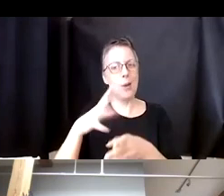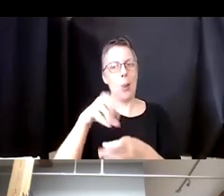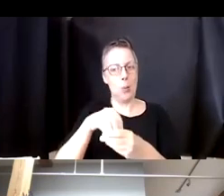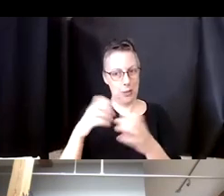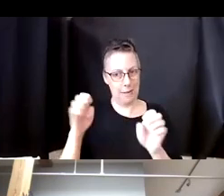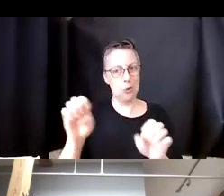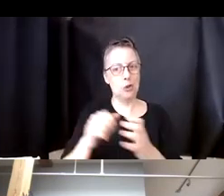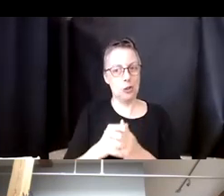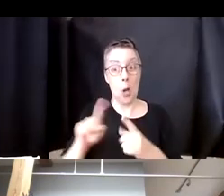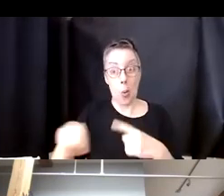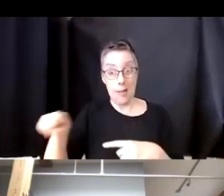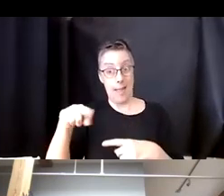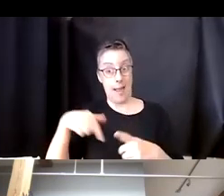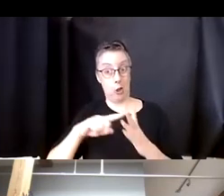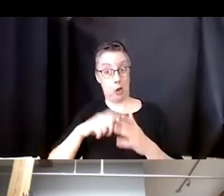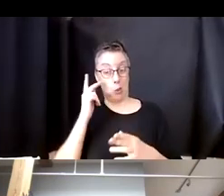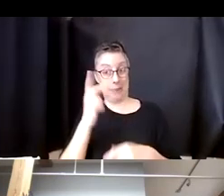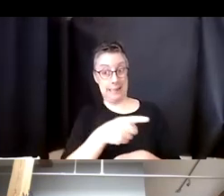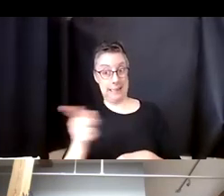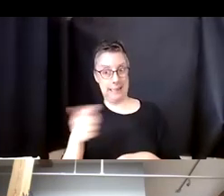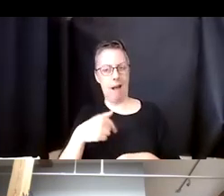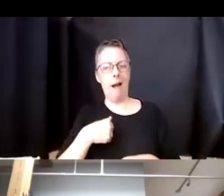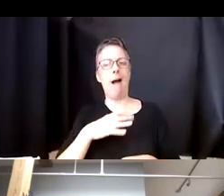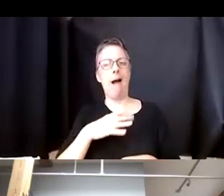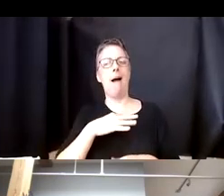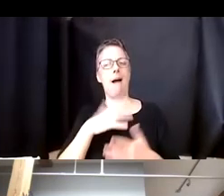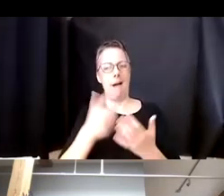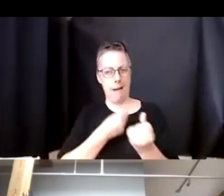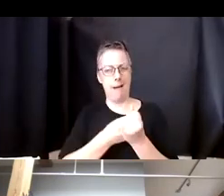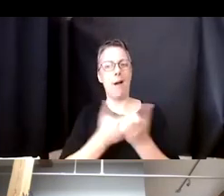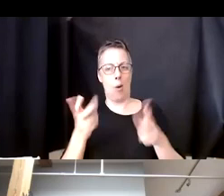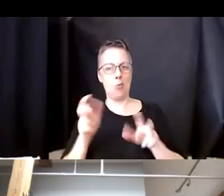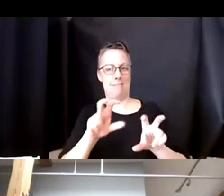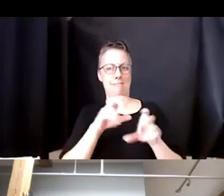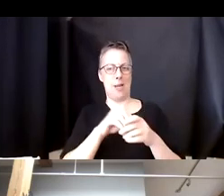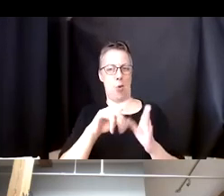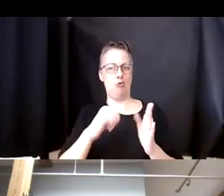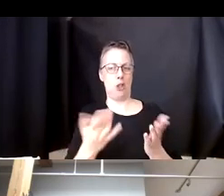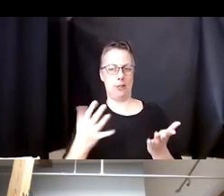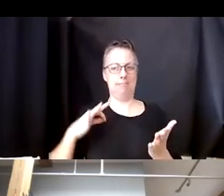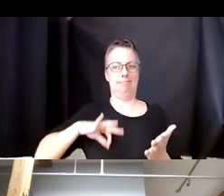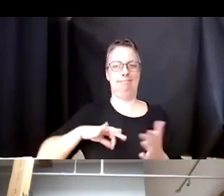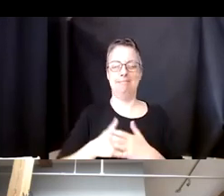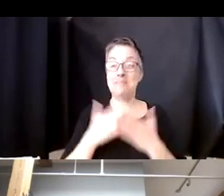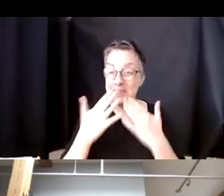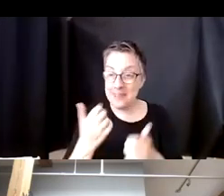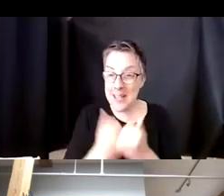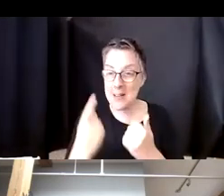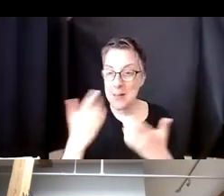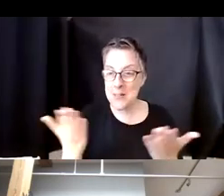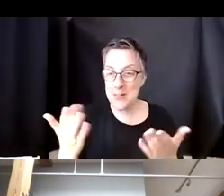So when they start to see that, they realize that they would really like to be investing in your projects. So thank you everyone for being